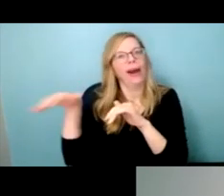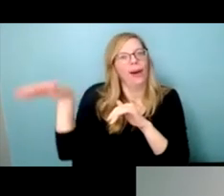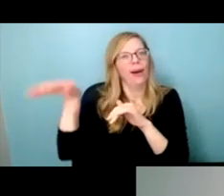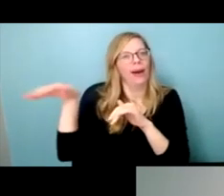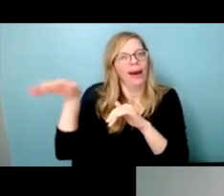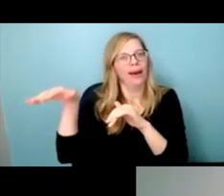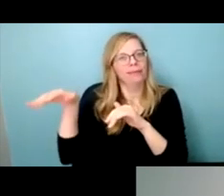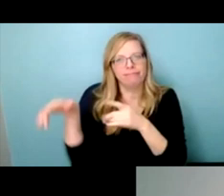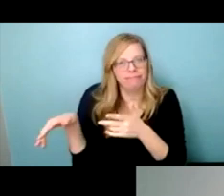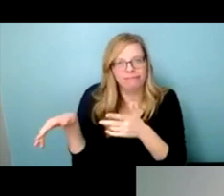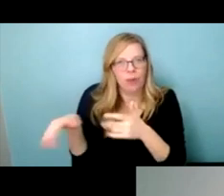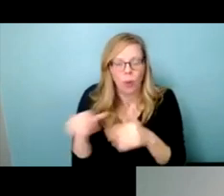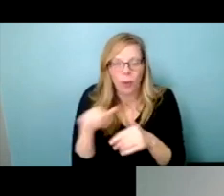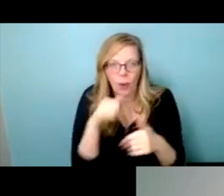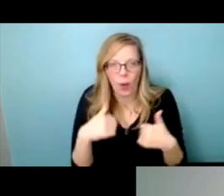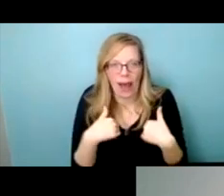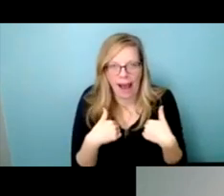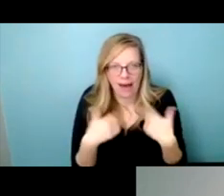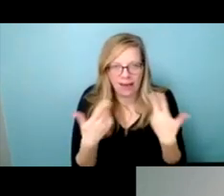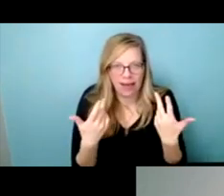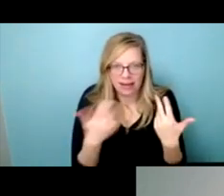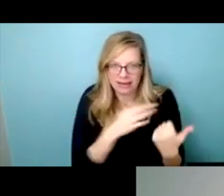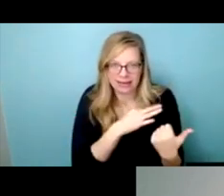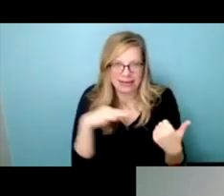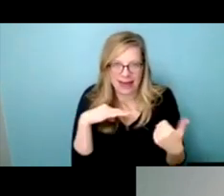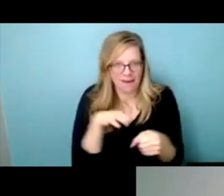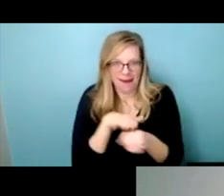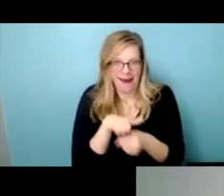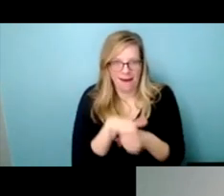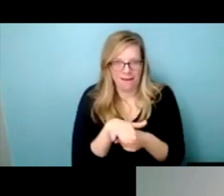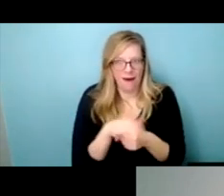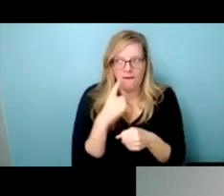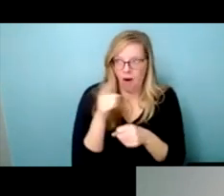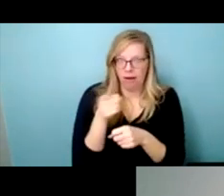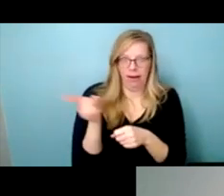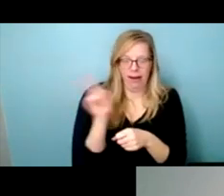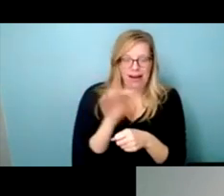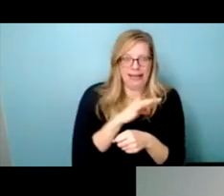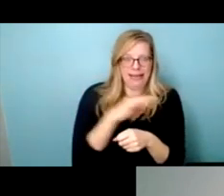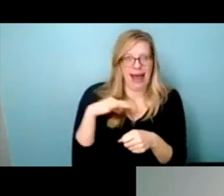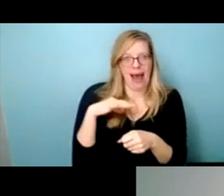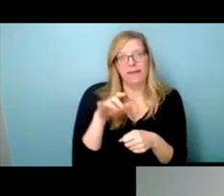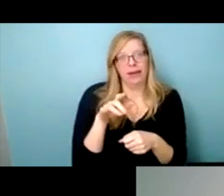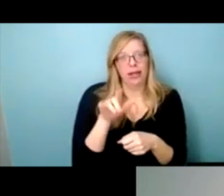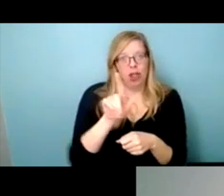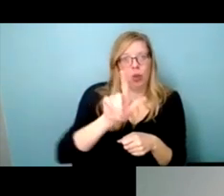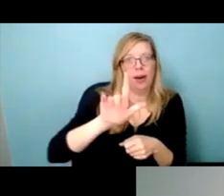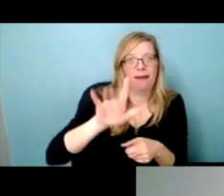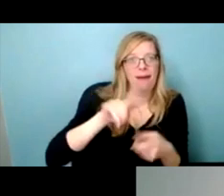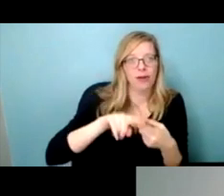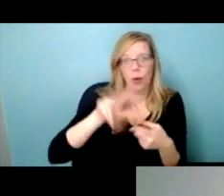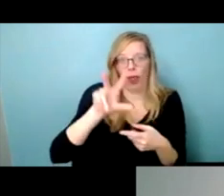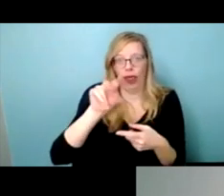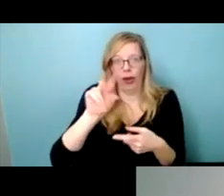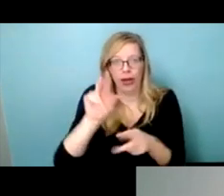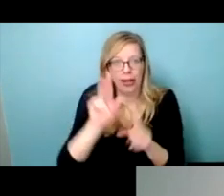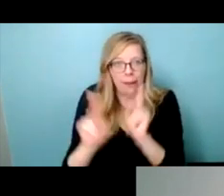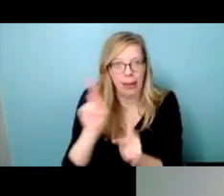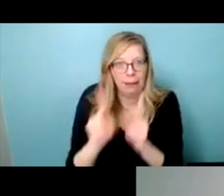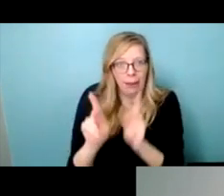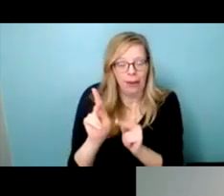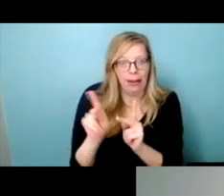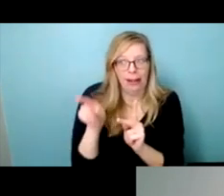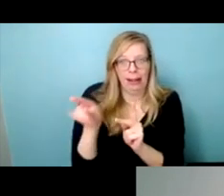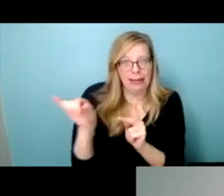ability, or we don't have the capacity in the north to be placing, you know, 25 to 30 people because staffing has gone